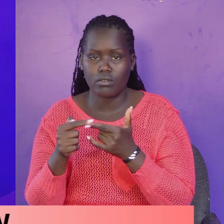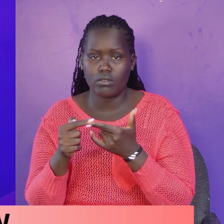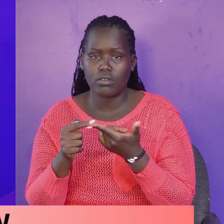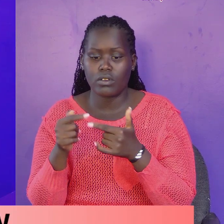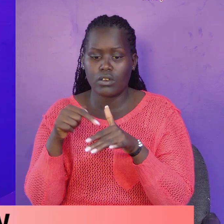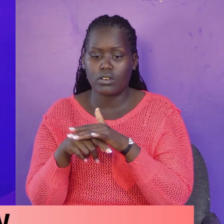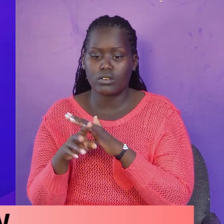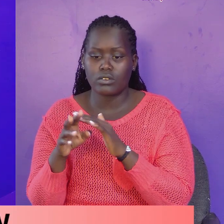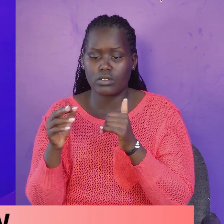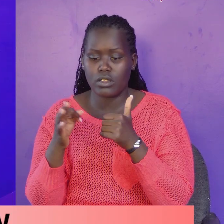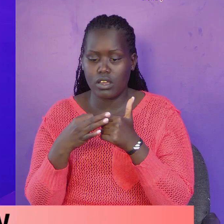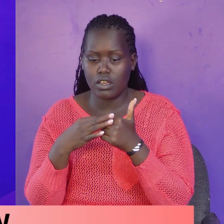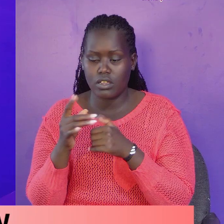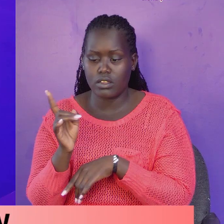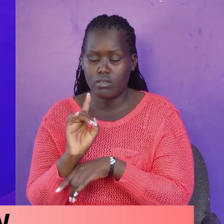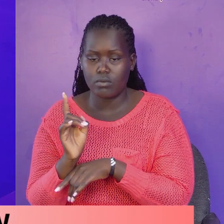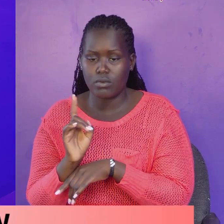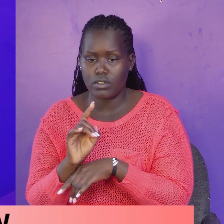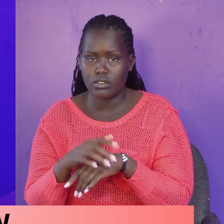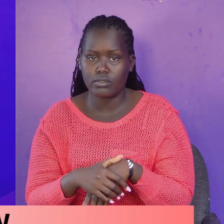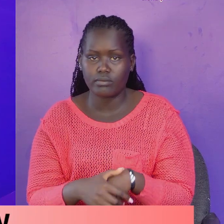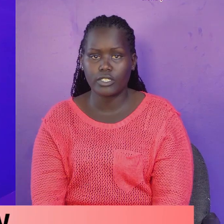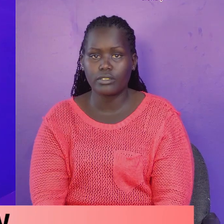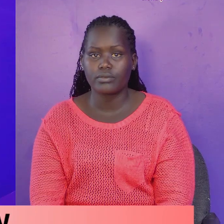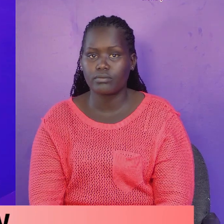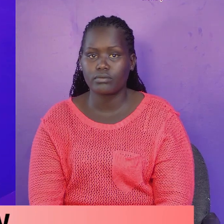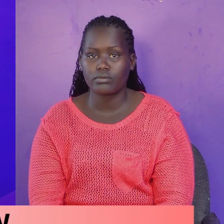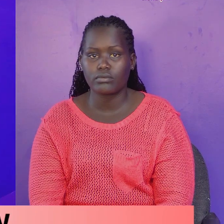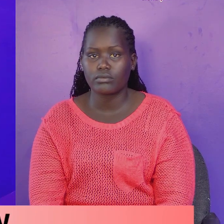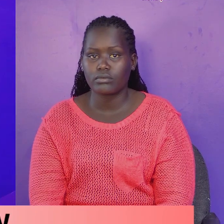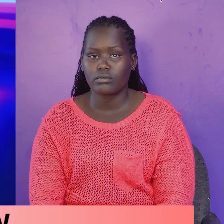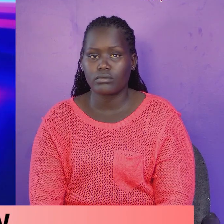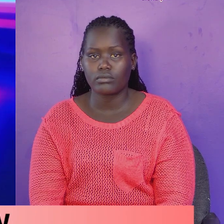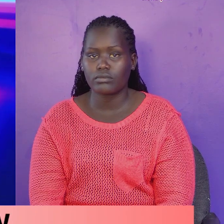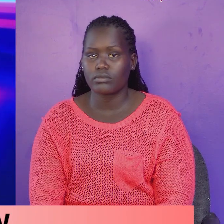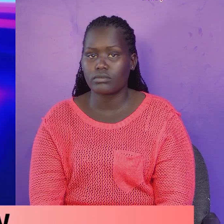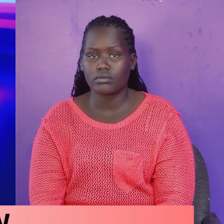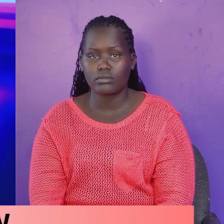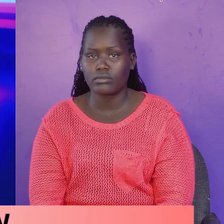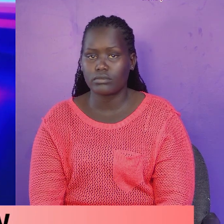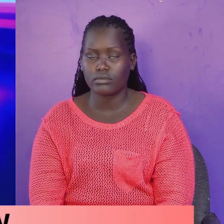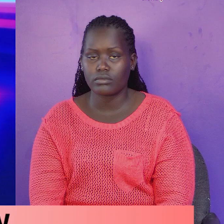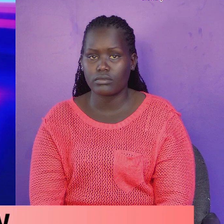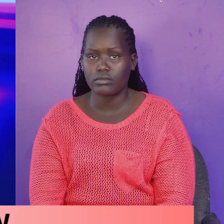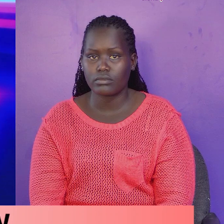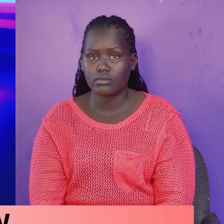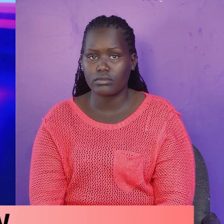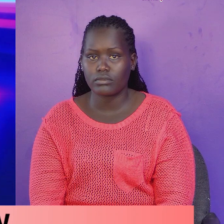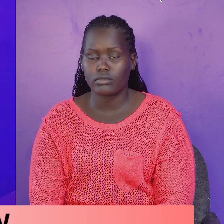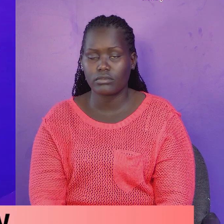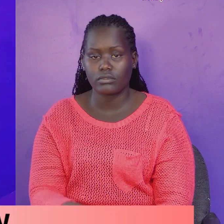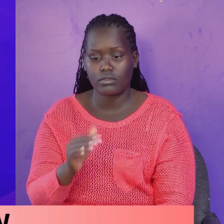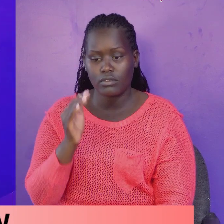scored in the 8th minute. This guy from Aston Villa. Yeah. Wow, that guy is so good. Memphis Depay. You know